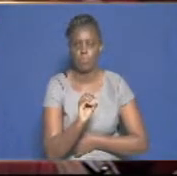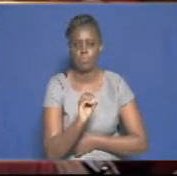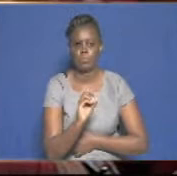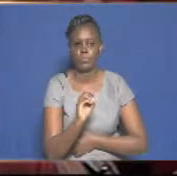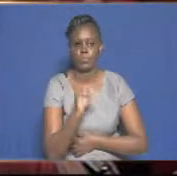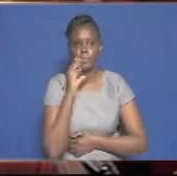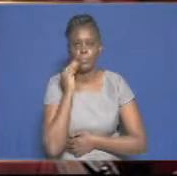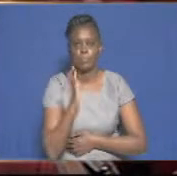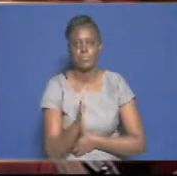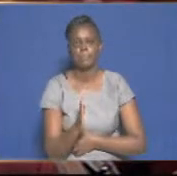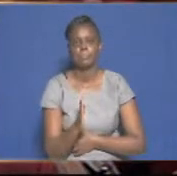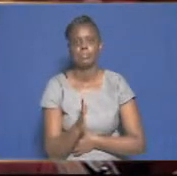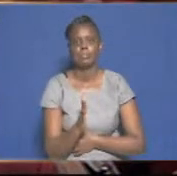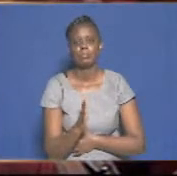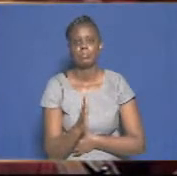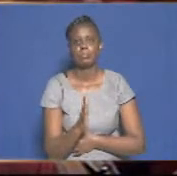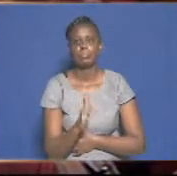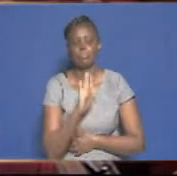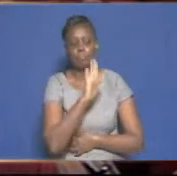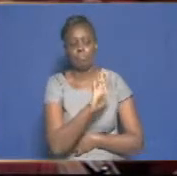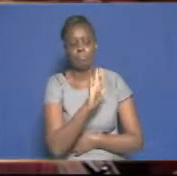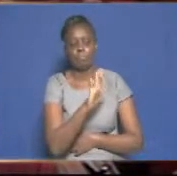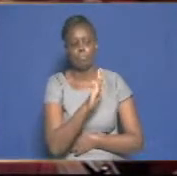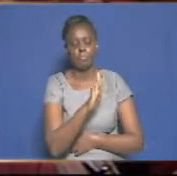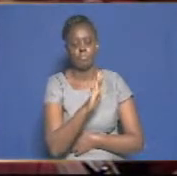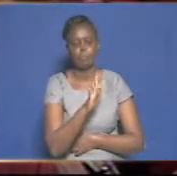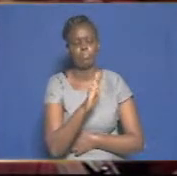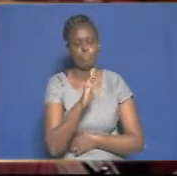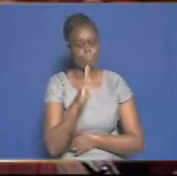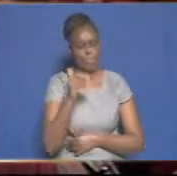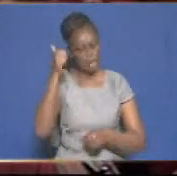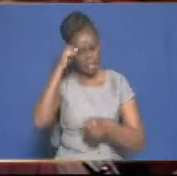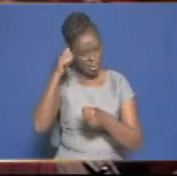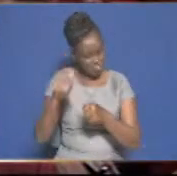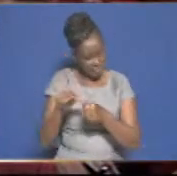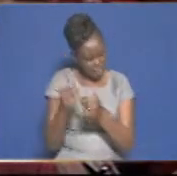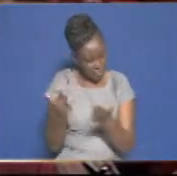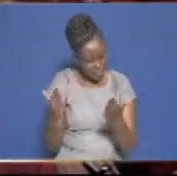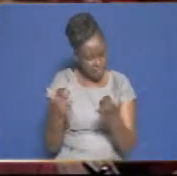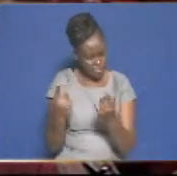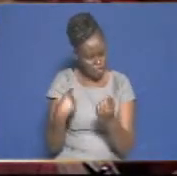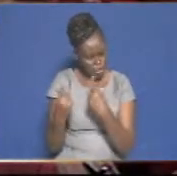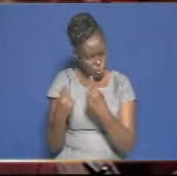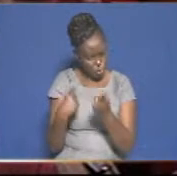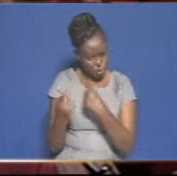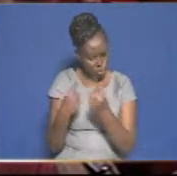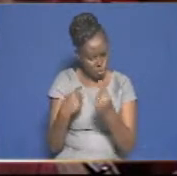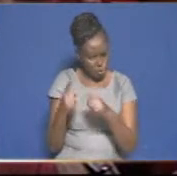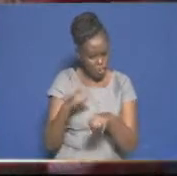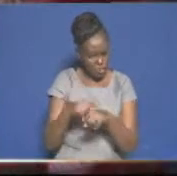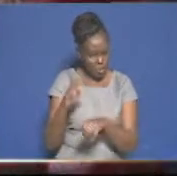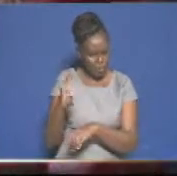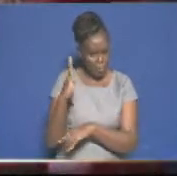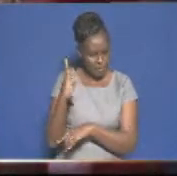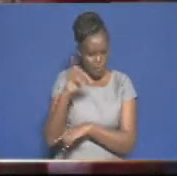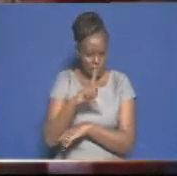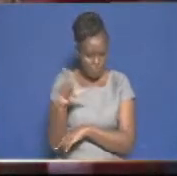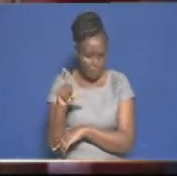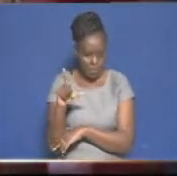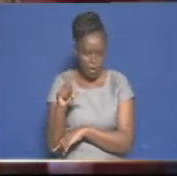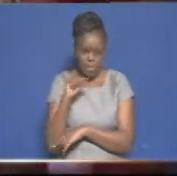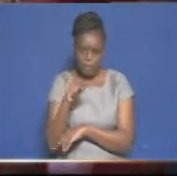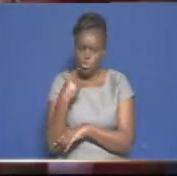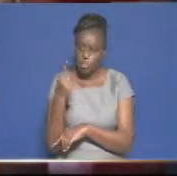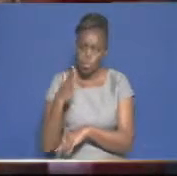Speaker, Honorable Jagoe made a statement here which I would want to remember during the security bill. He did caution